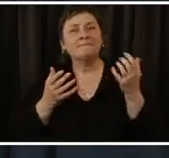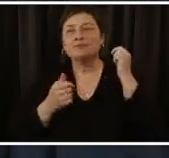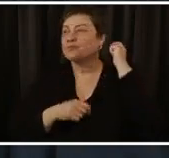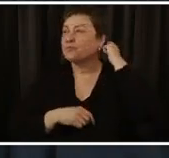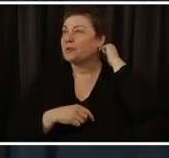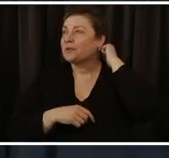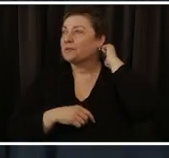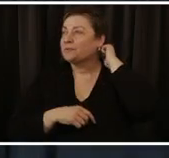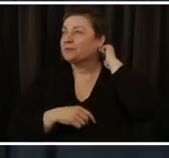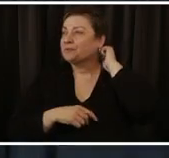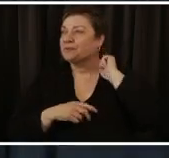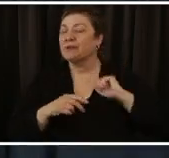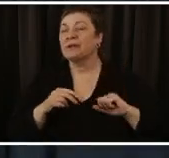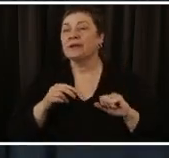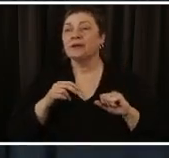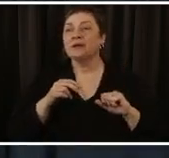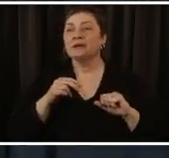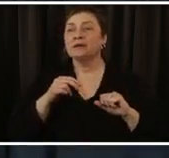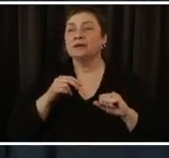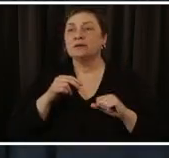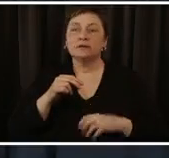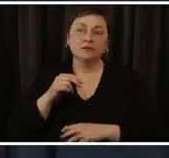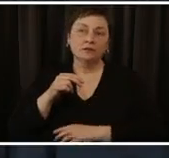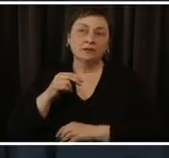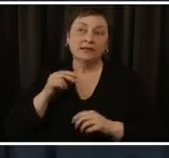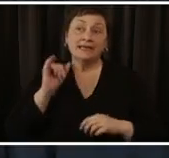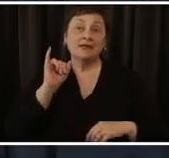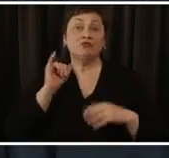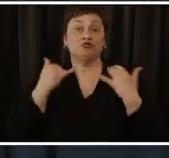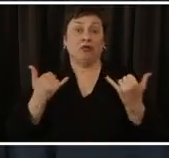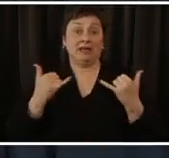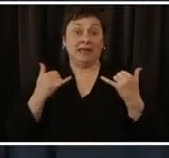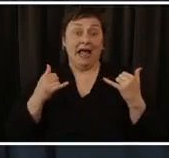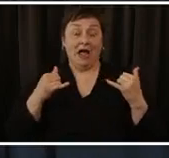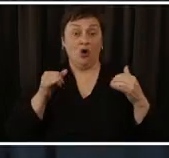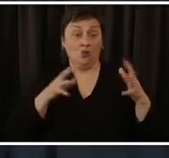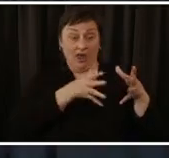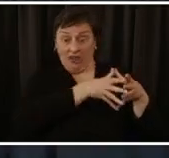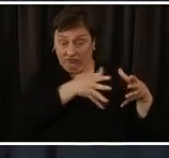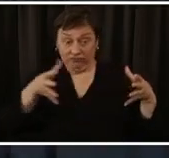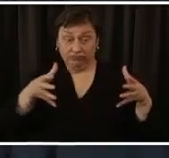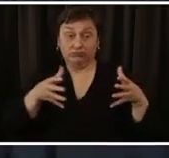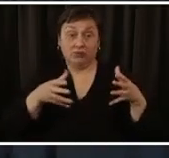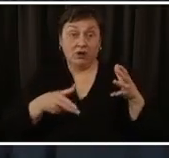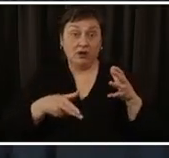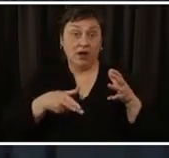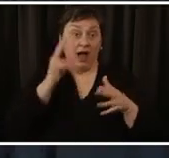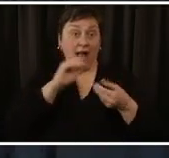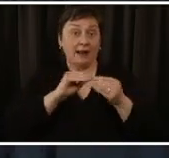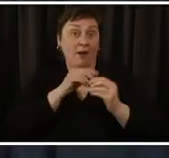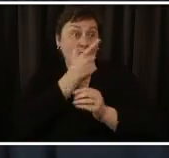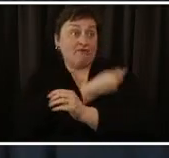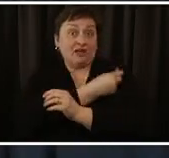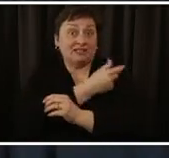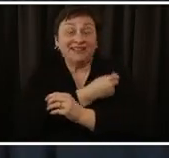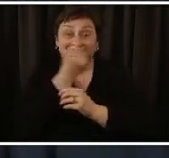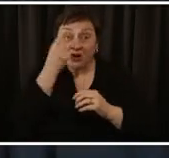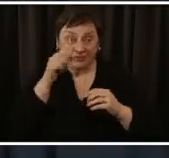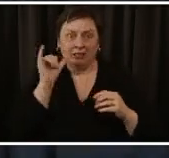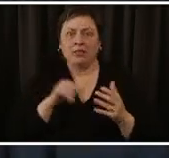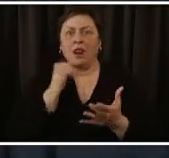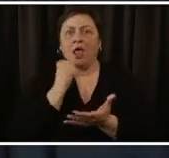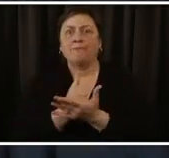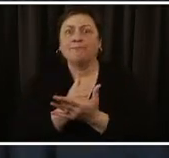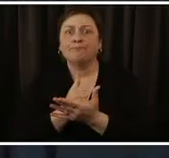with this 4th wave if we didn't have as large of our population vaccinated right now. And so those vaccinations are really suppressing the number of cases that we're